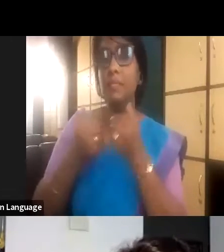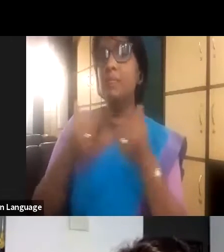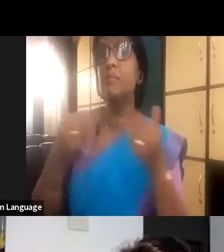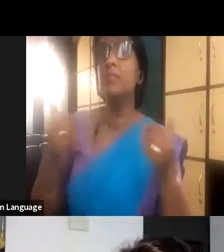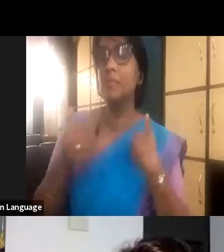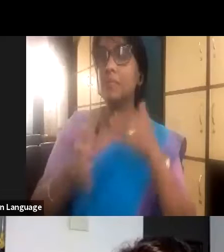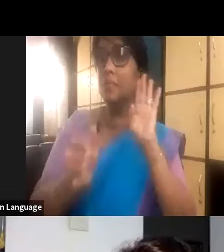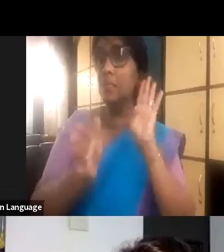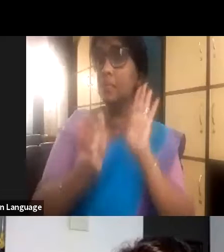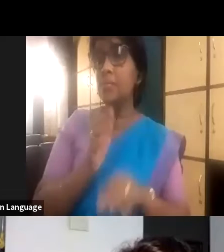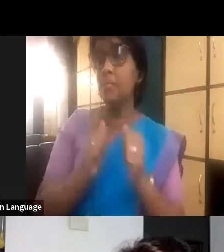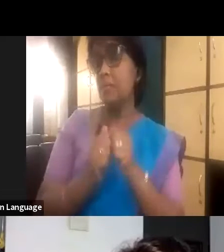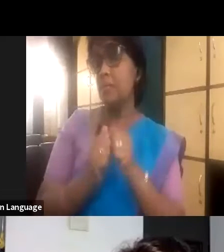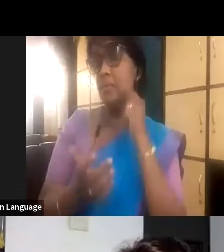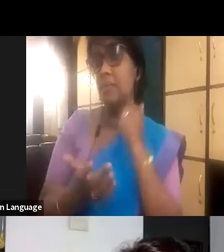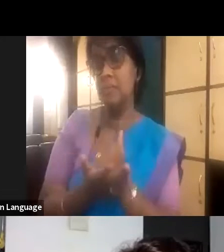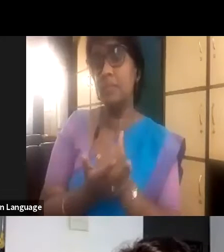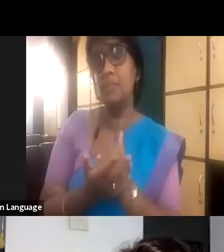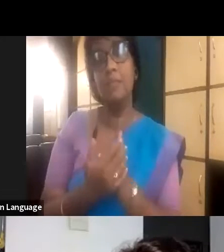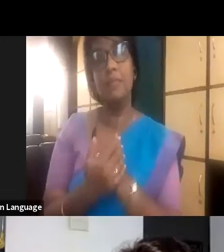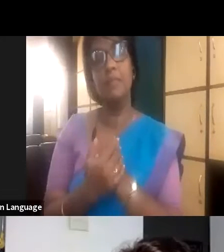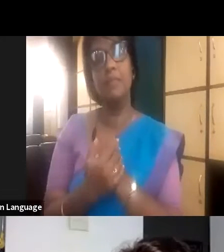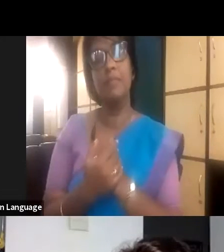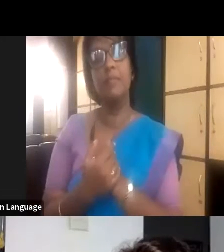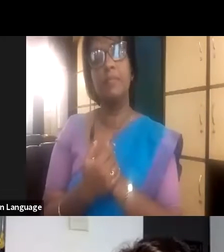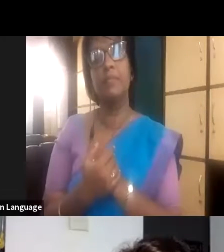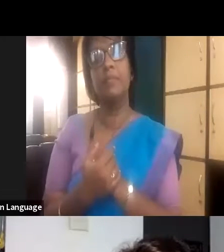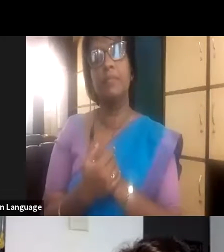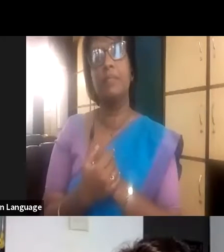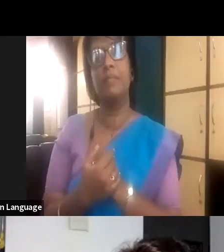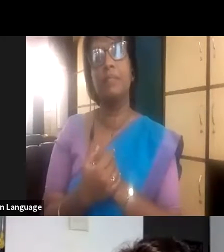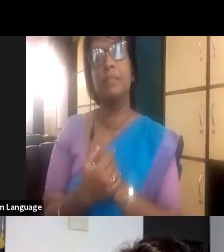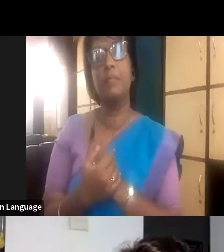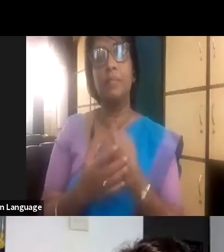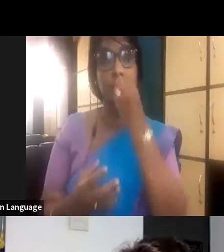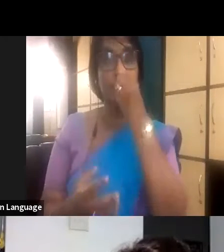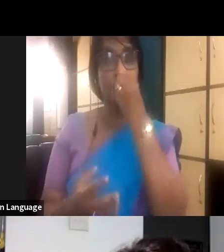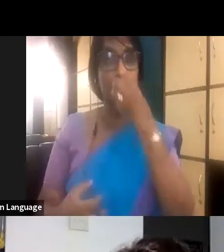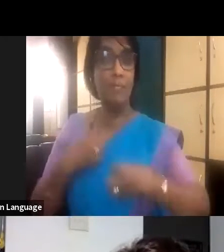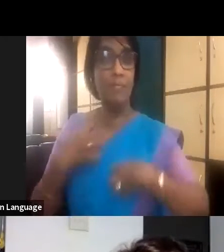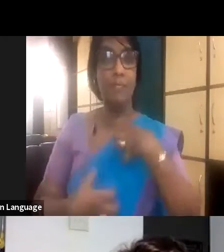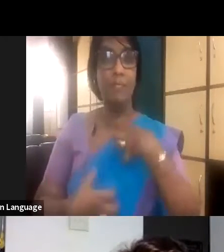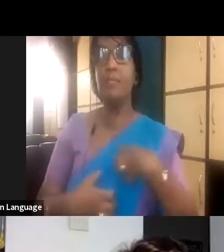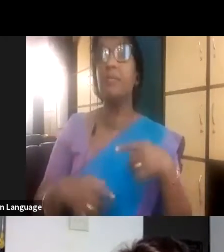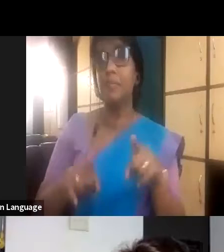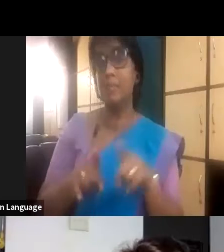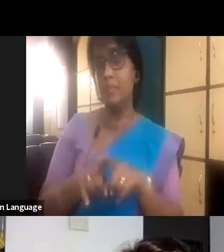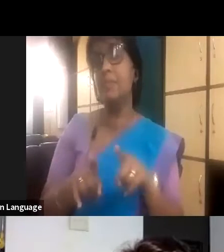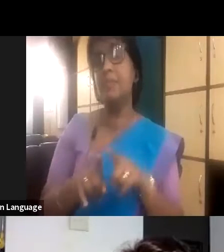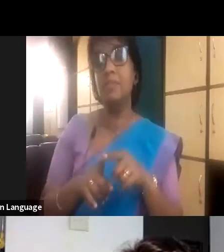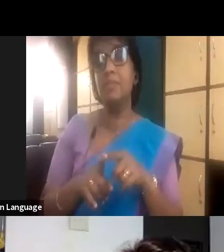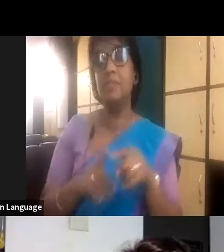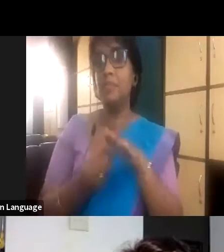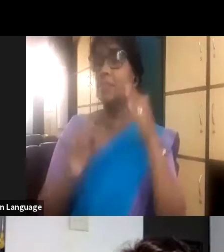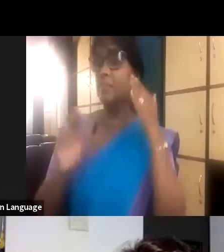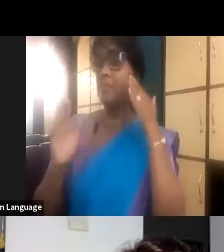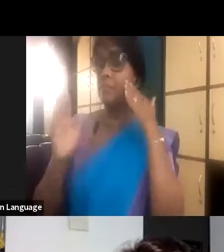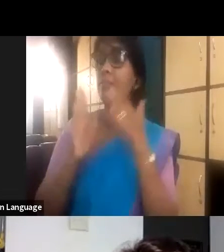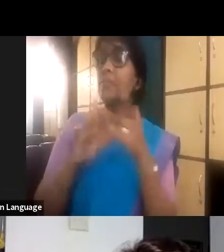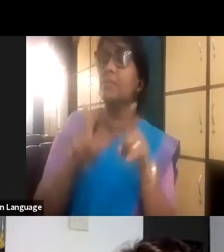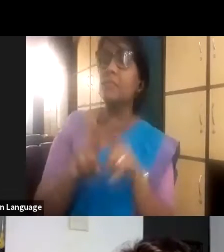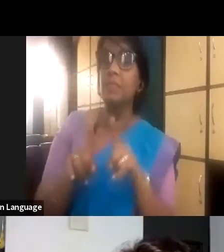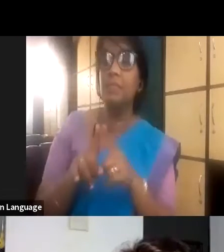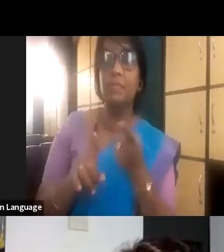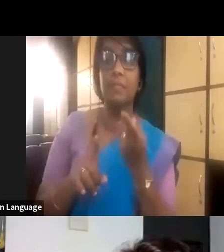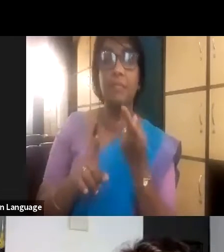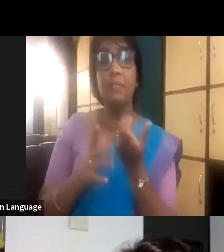material sciences to create fabrics in more eco-friendly ways is another angle. There is a very interesting concept